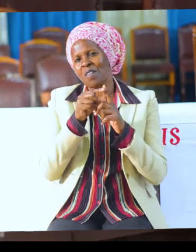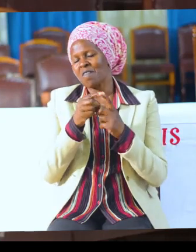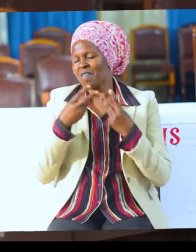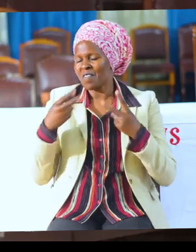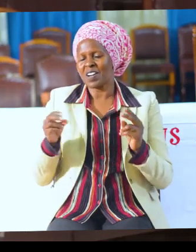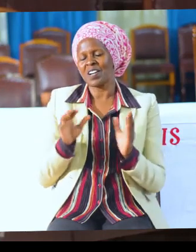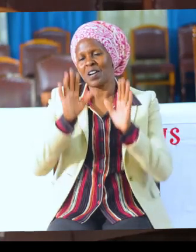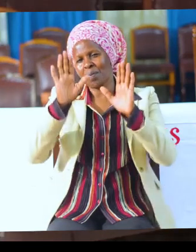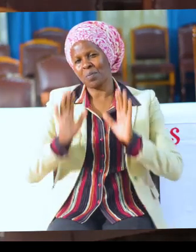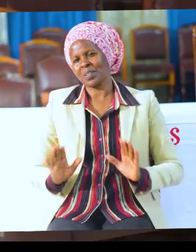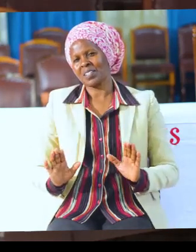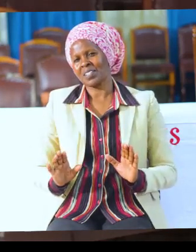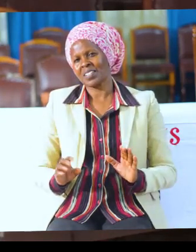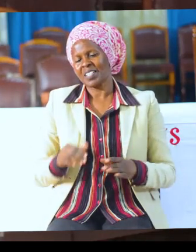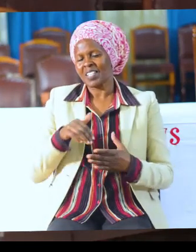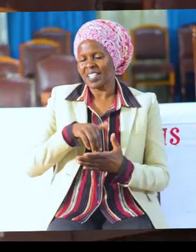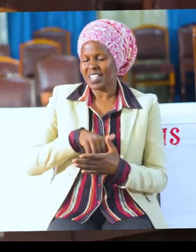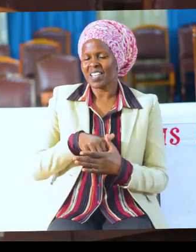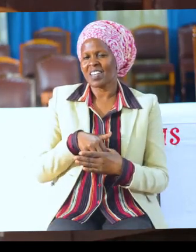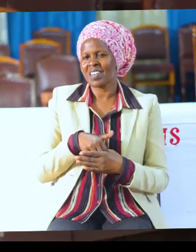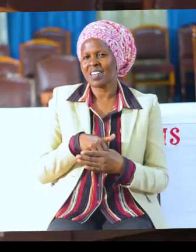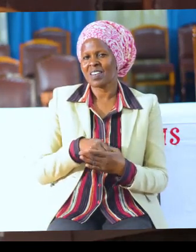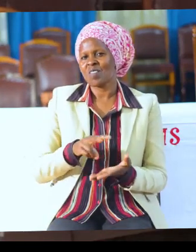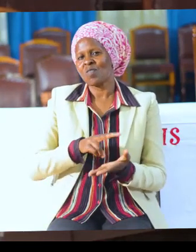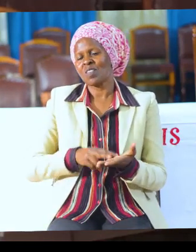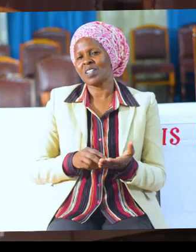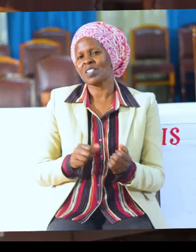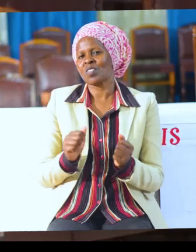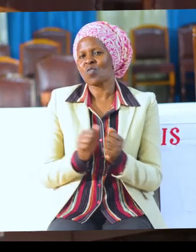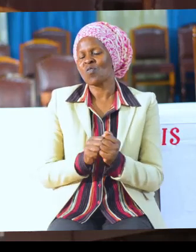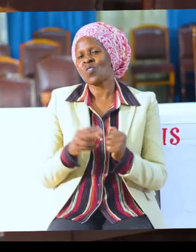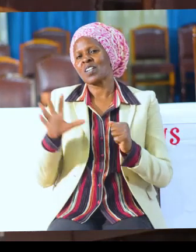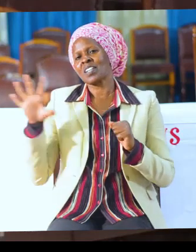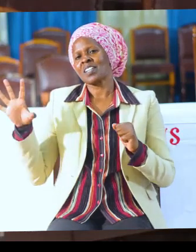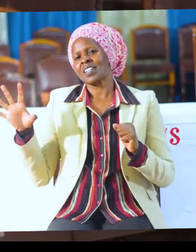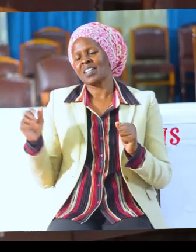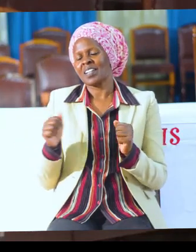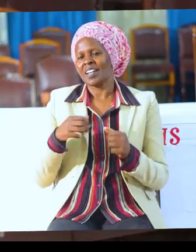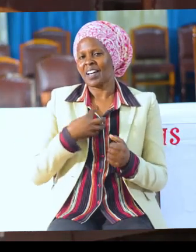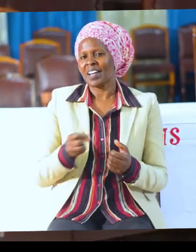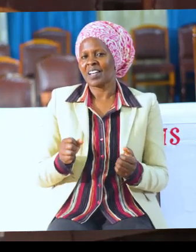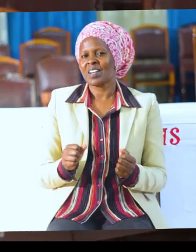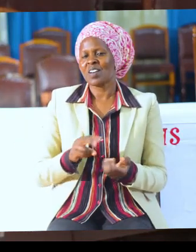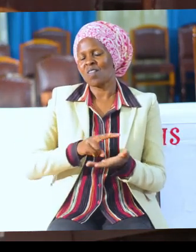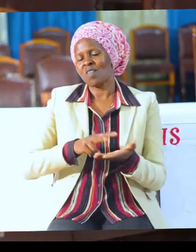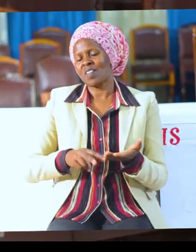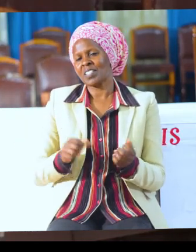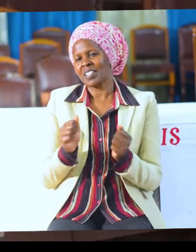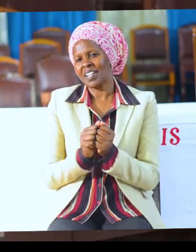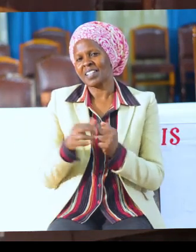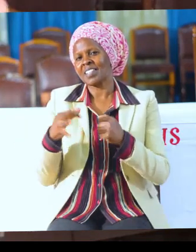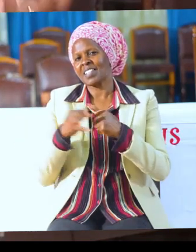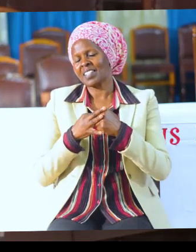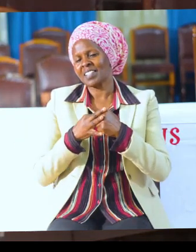very same verse, it says in verse 14, and again it's repeated in verse 18. And this speaks of it important.